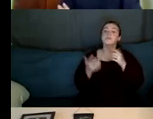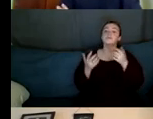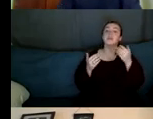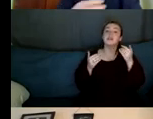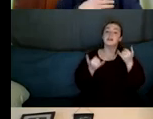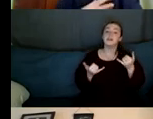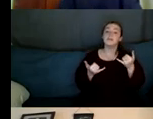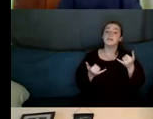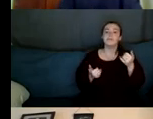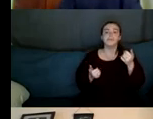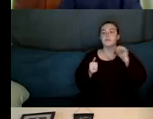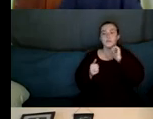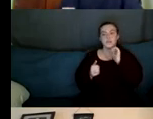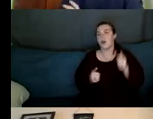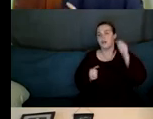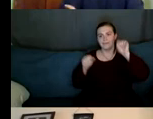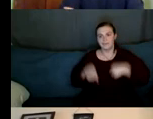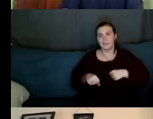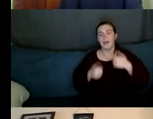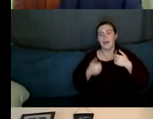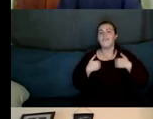hours, right? Just not happening.